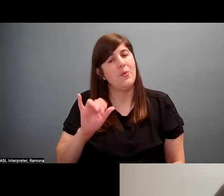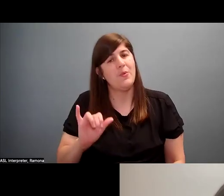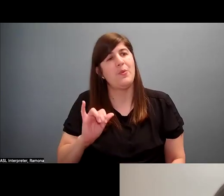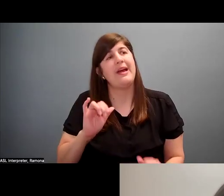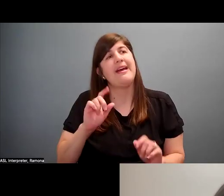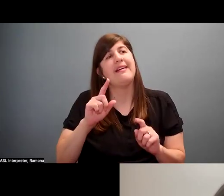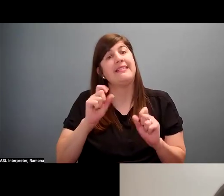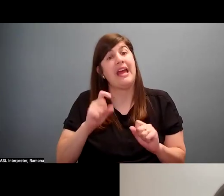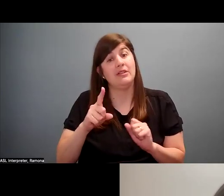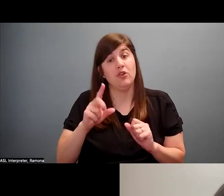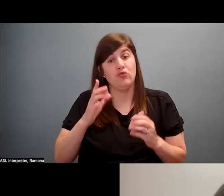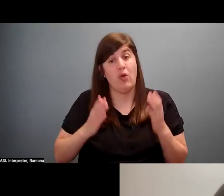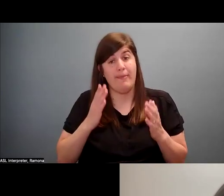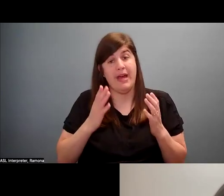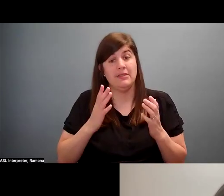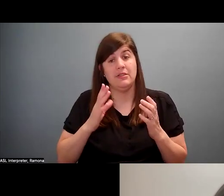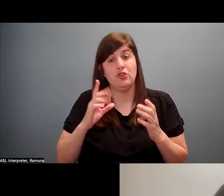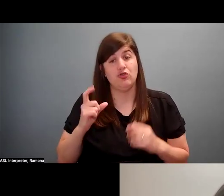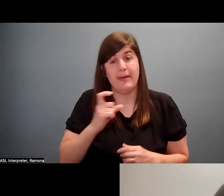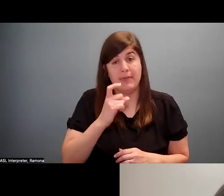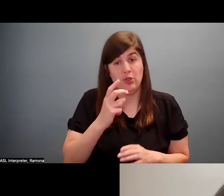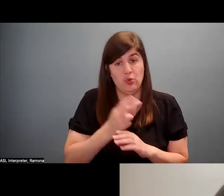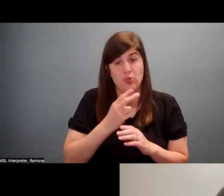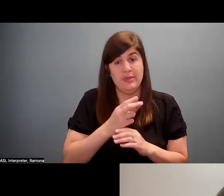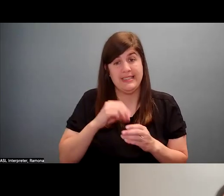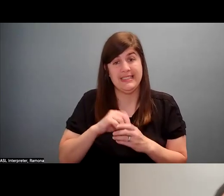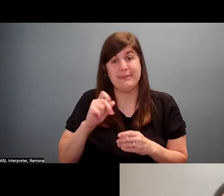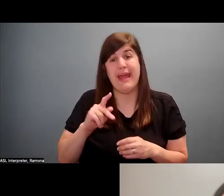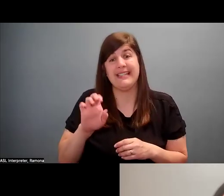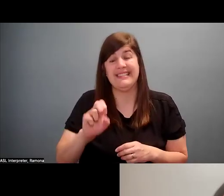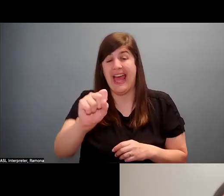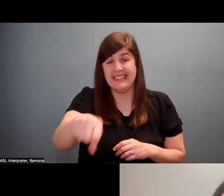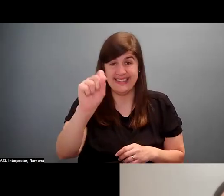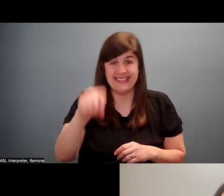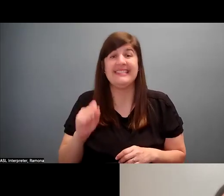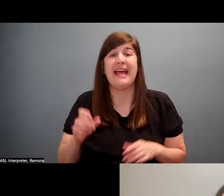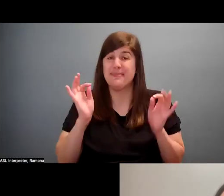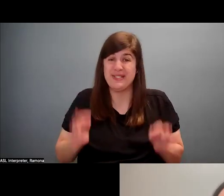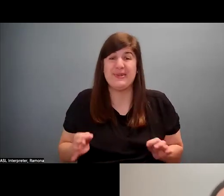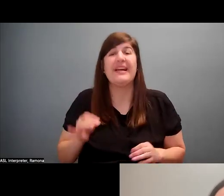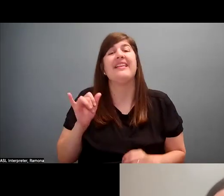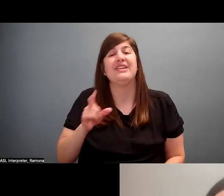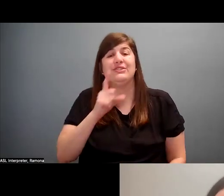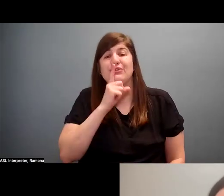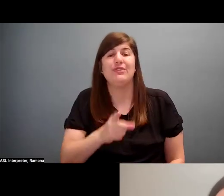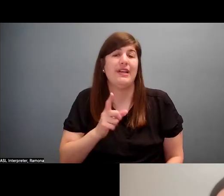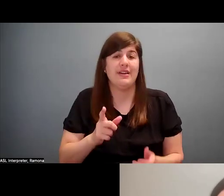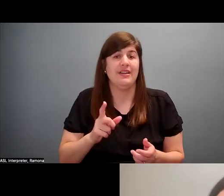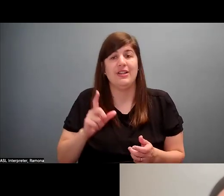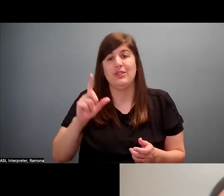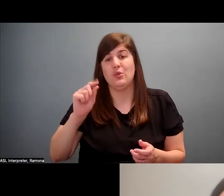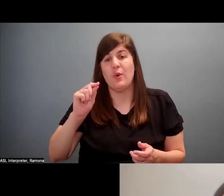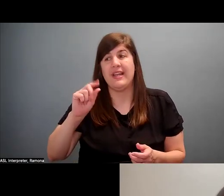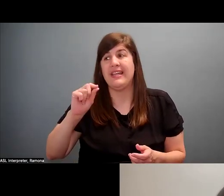your robot shrimp be of use in space? Yes, absolutely. That's really like maybe the 20,